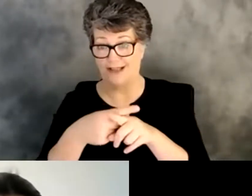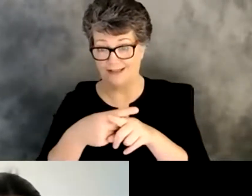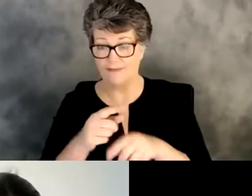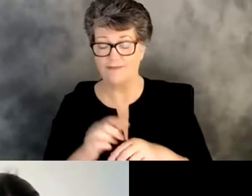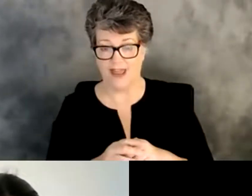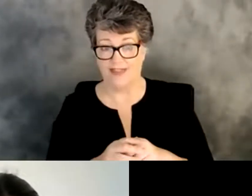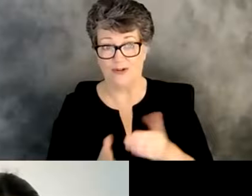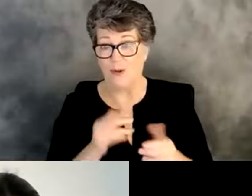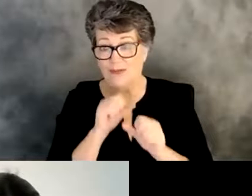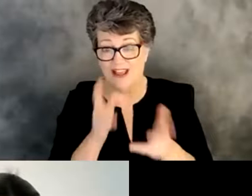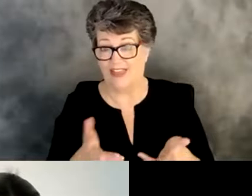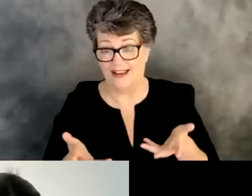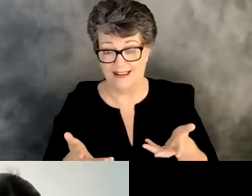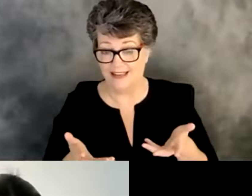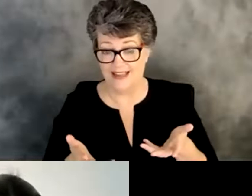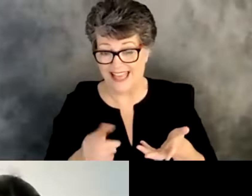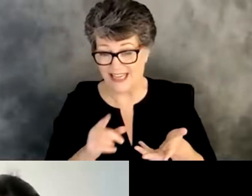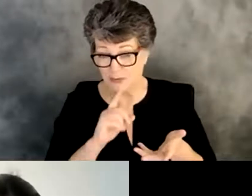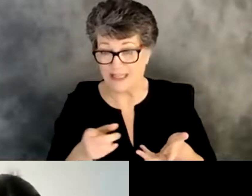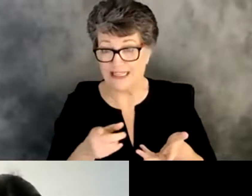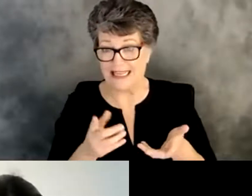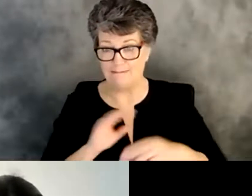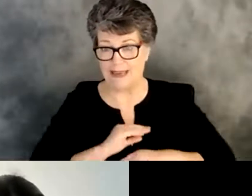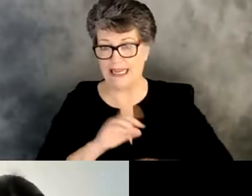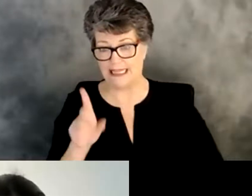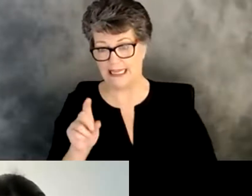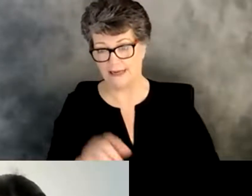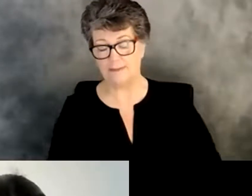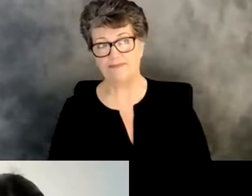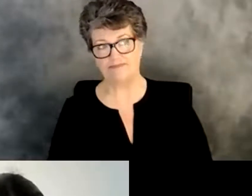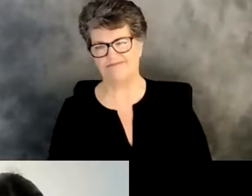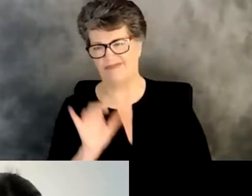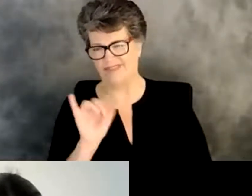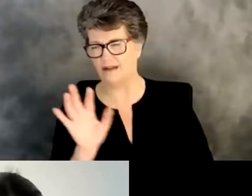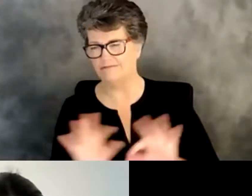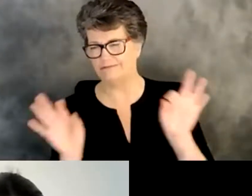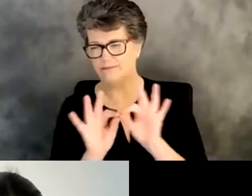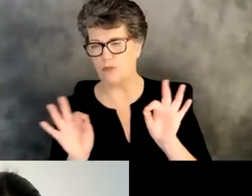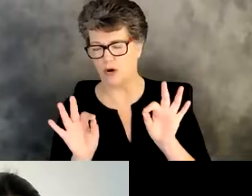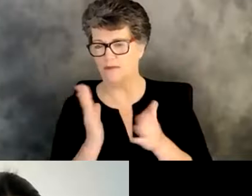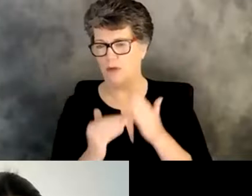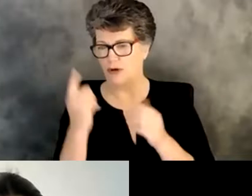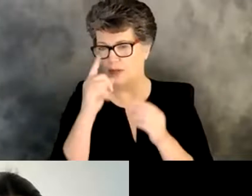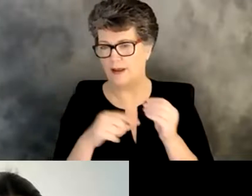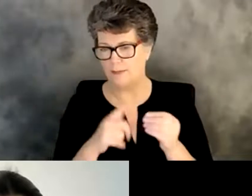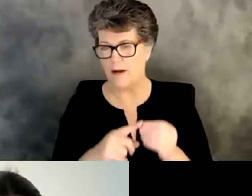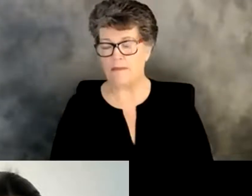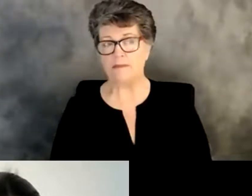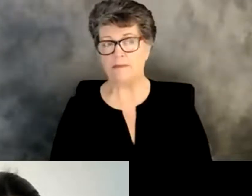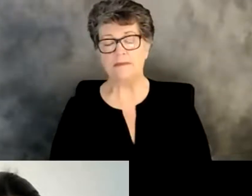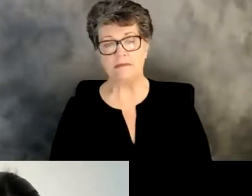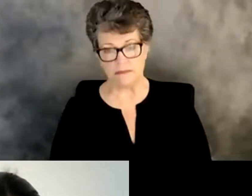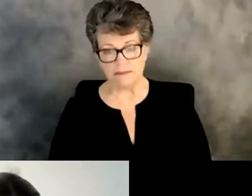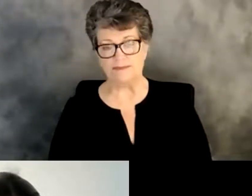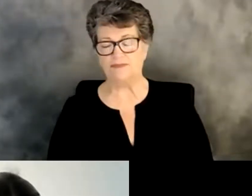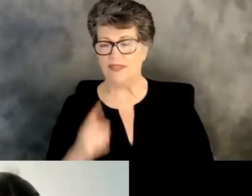nothing, right, that is really meeting the need. So I think that's going to be an important piece to think about, because I think historically we've thought about behavioral